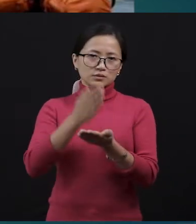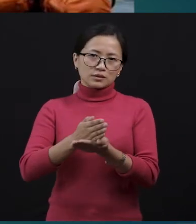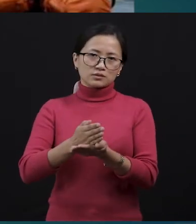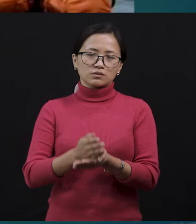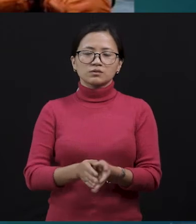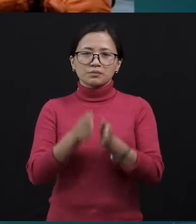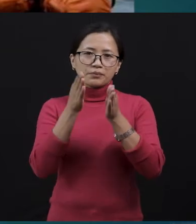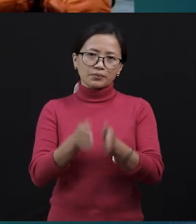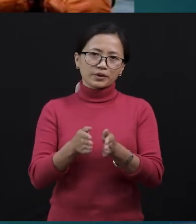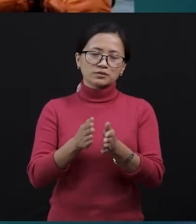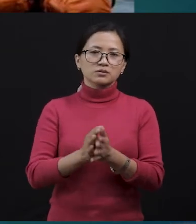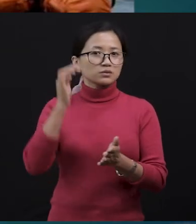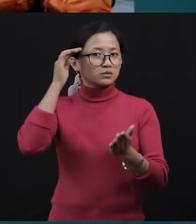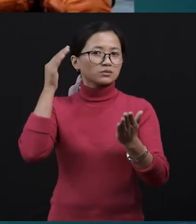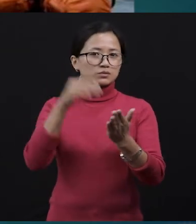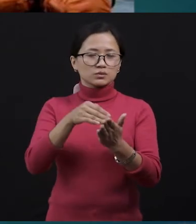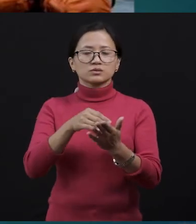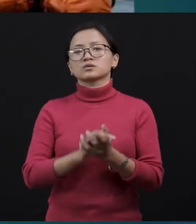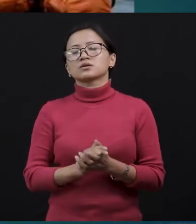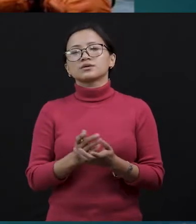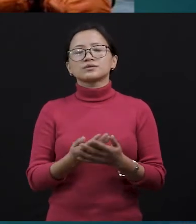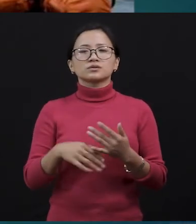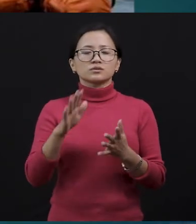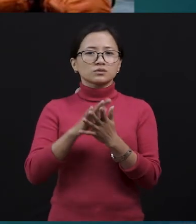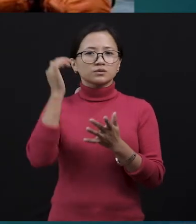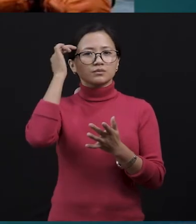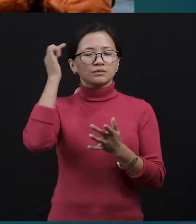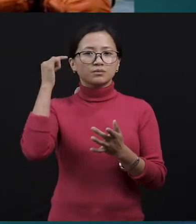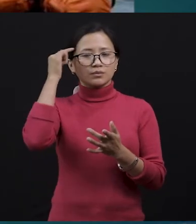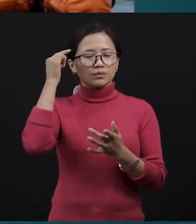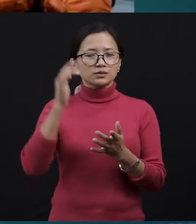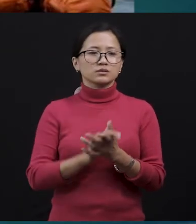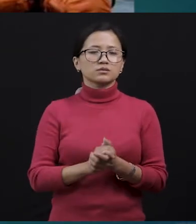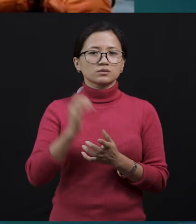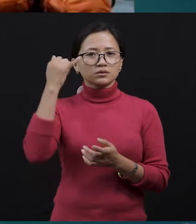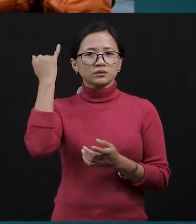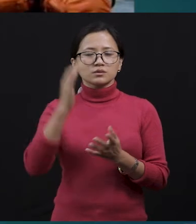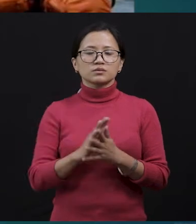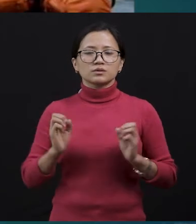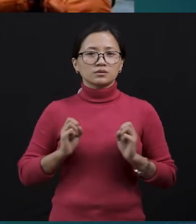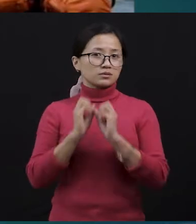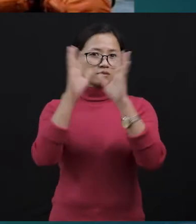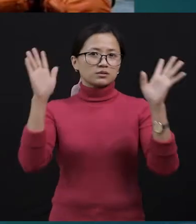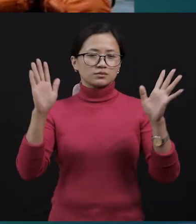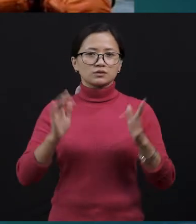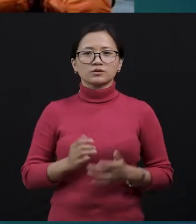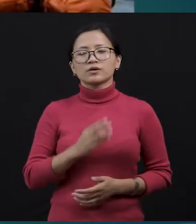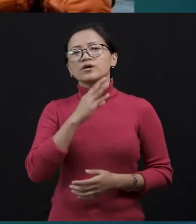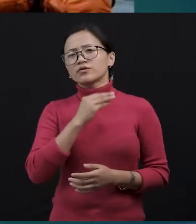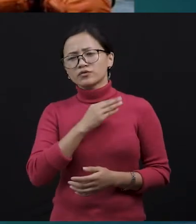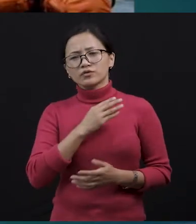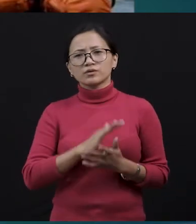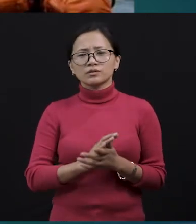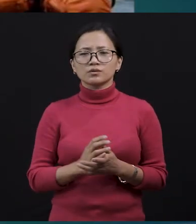projects, and the thoughts that would be going on in their minds, you can imagine that, isn't it? The excitement, the fear,